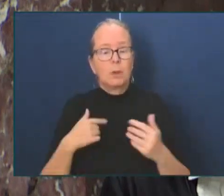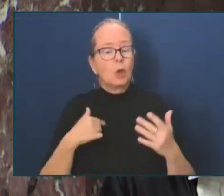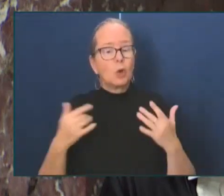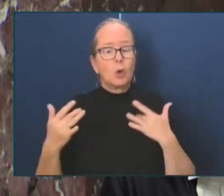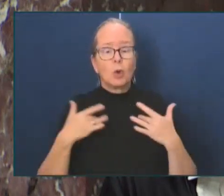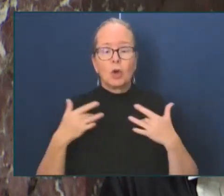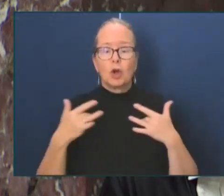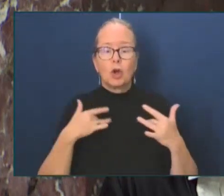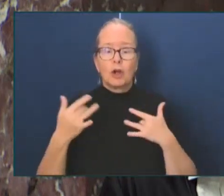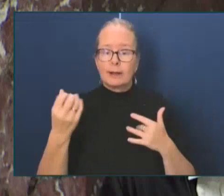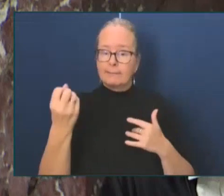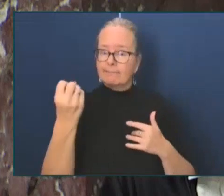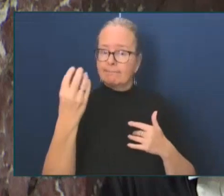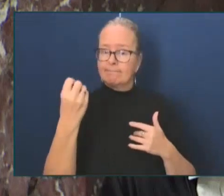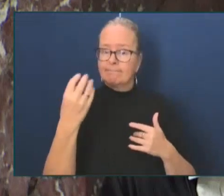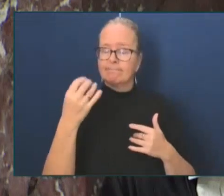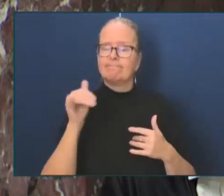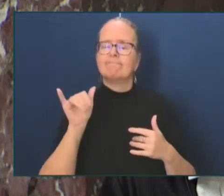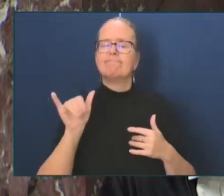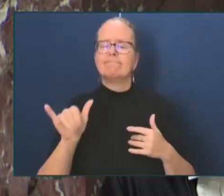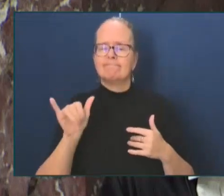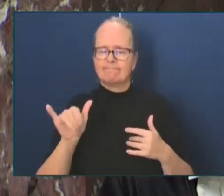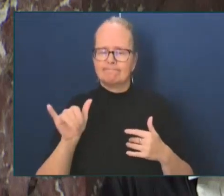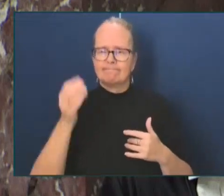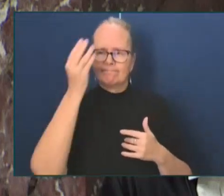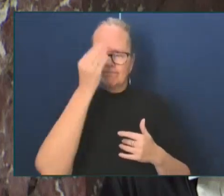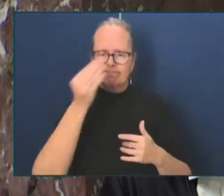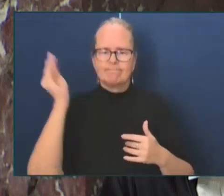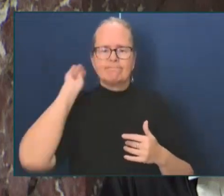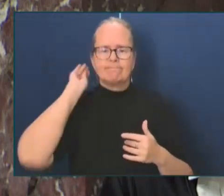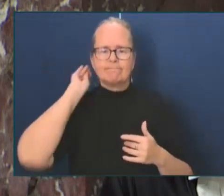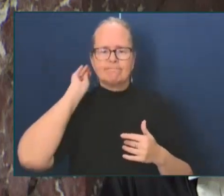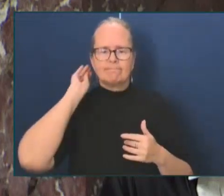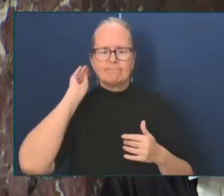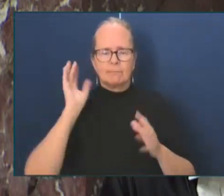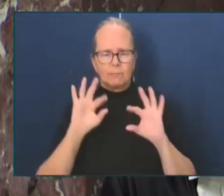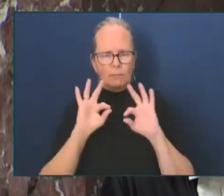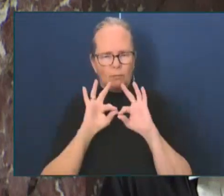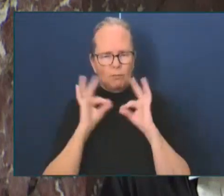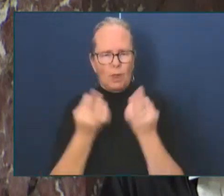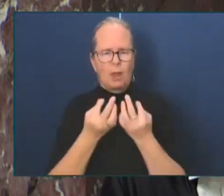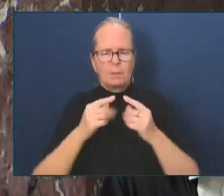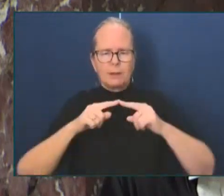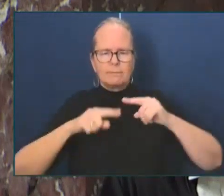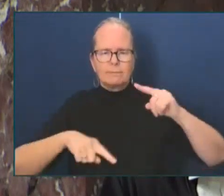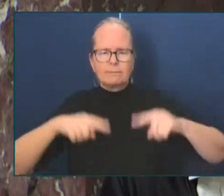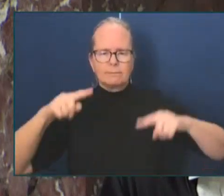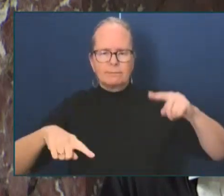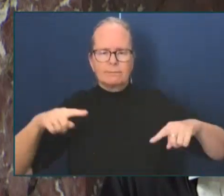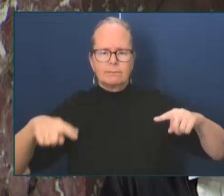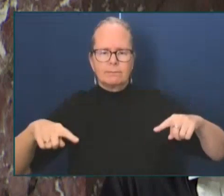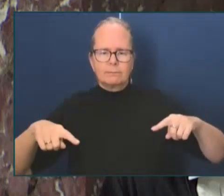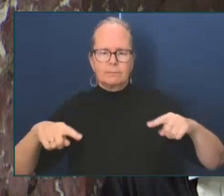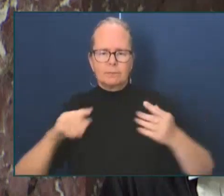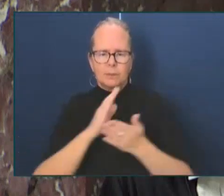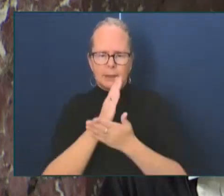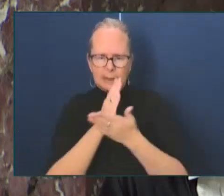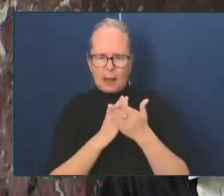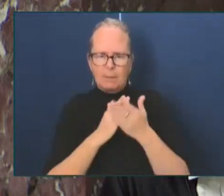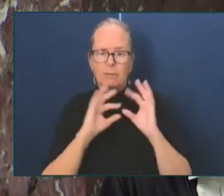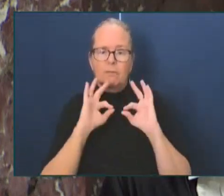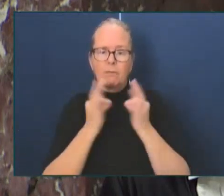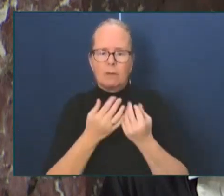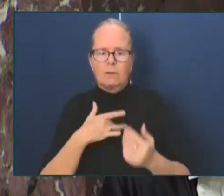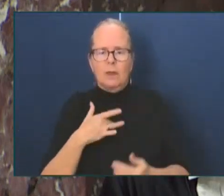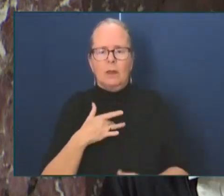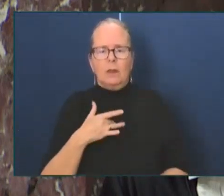families, Honourable Speaker. I hear from parents who say to me, this change cannot come soon enough. There are far too